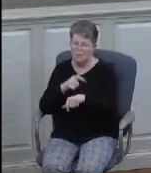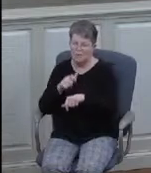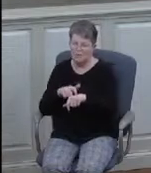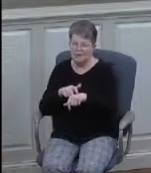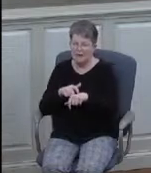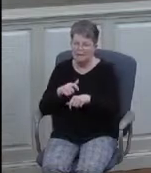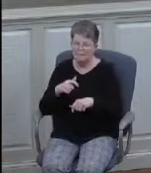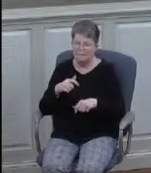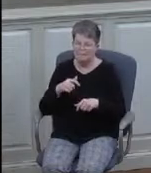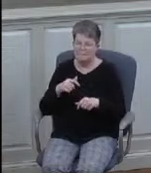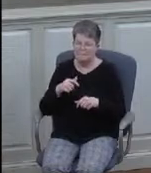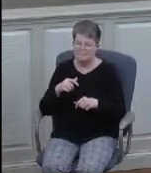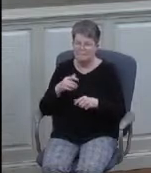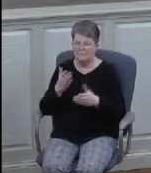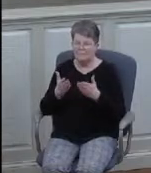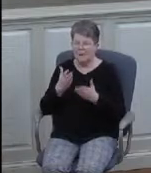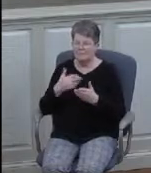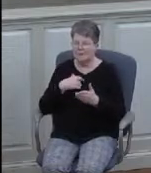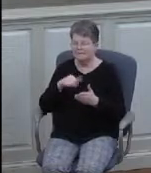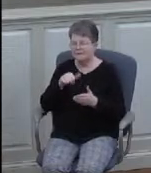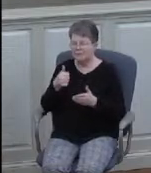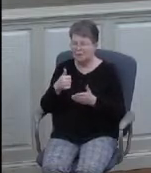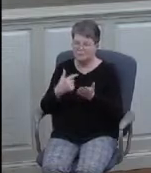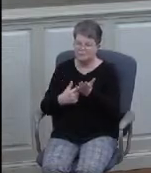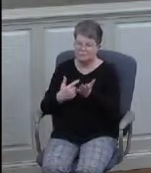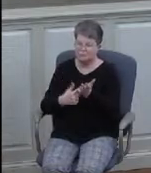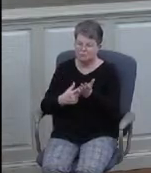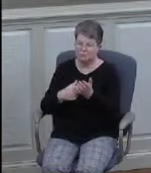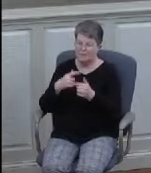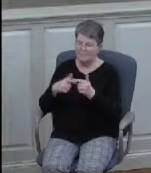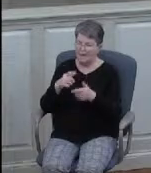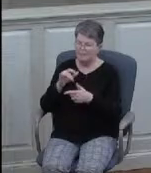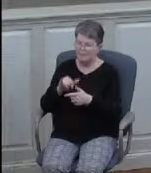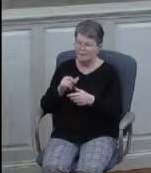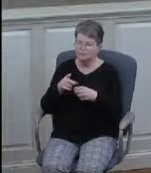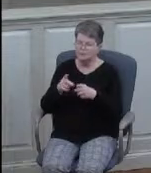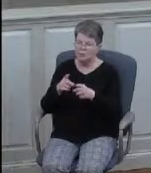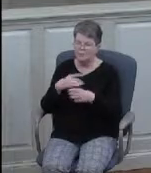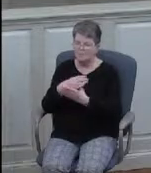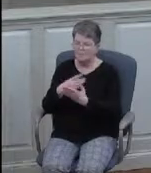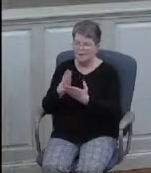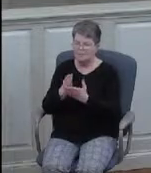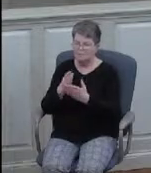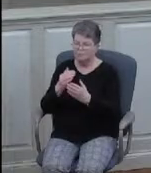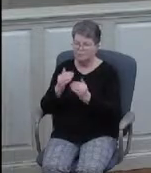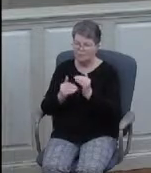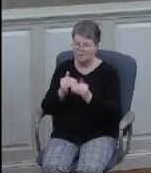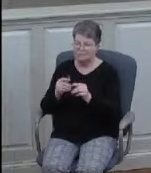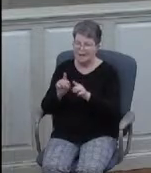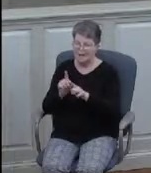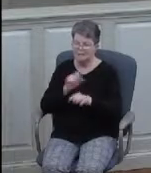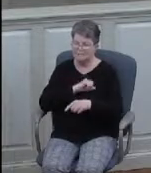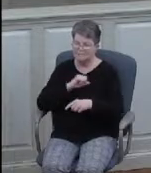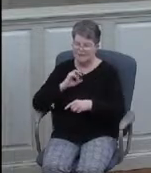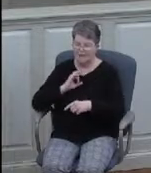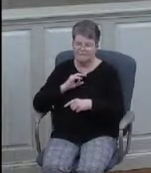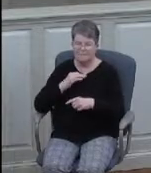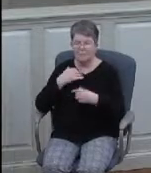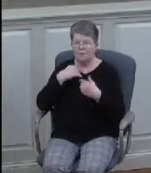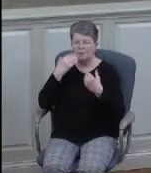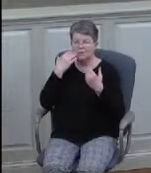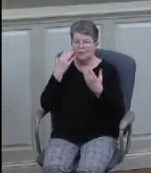have probably another discussion on the matter during the budget process as staff. We don't know